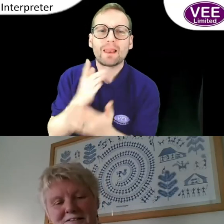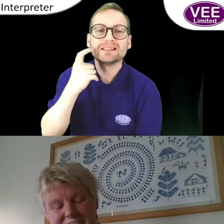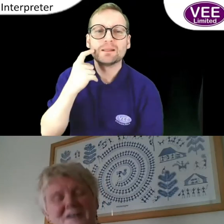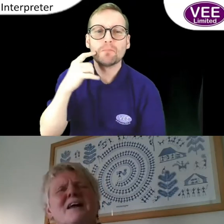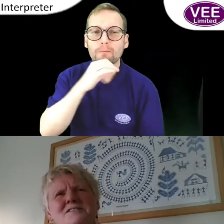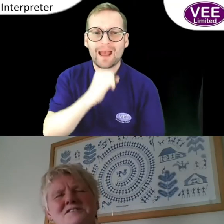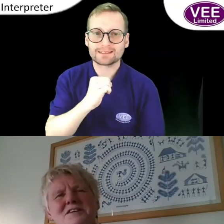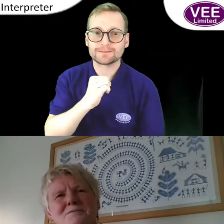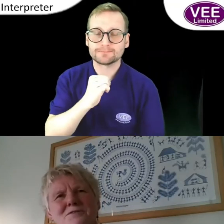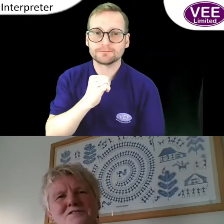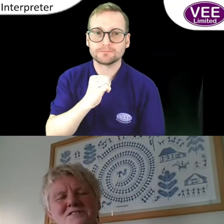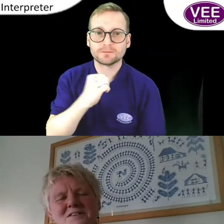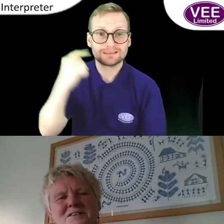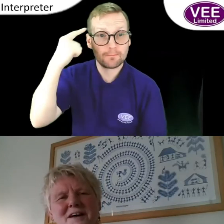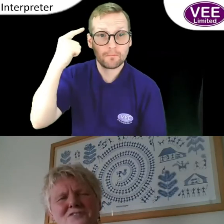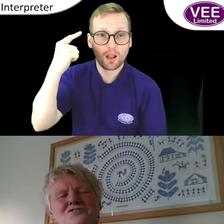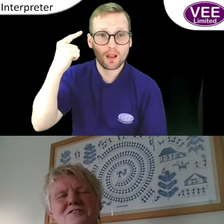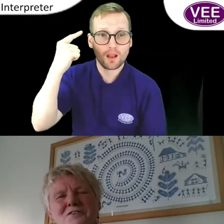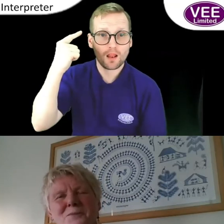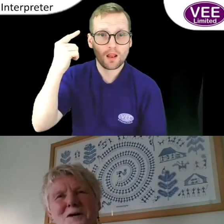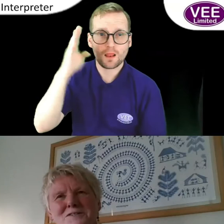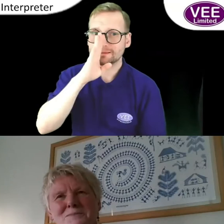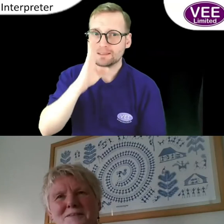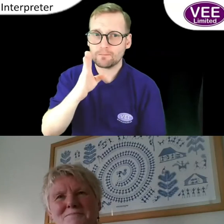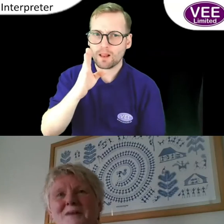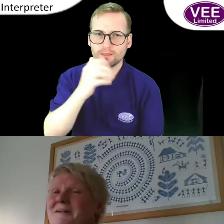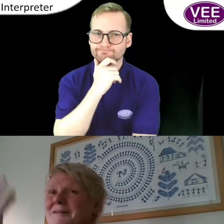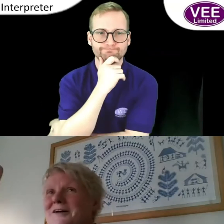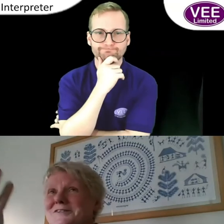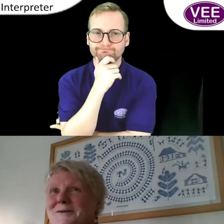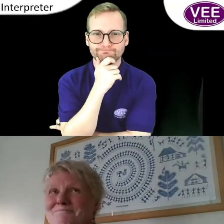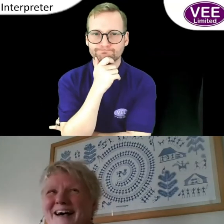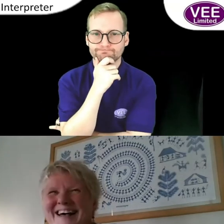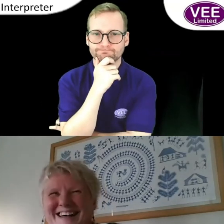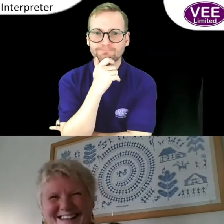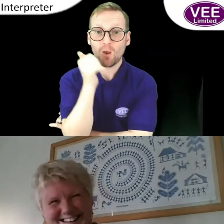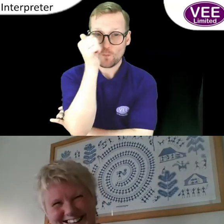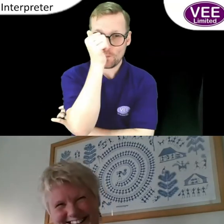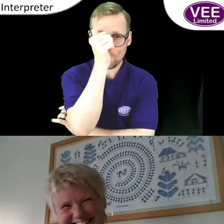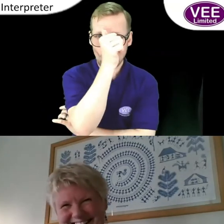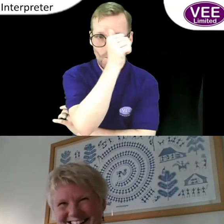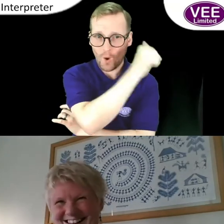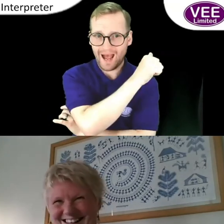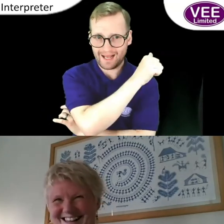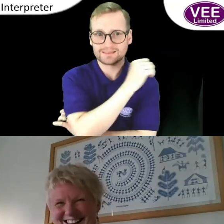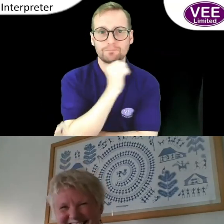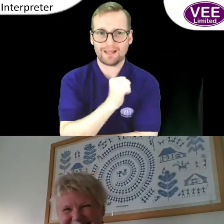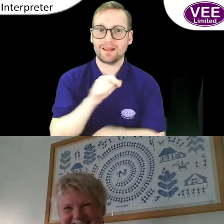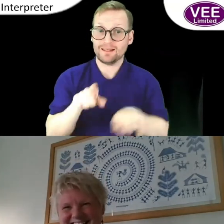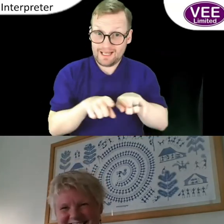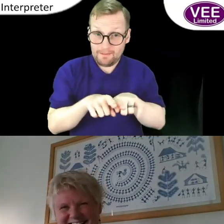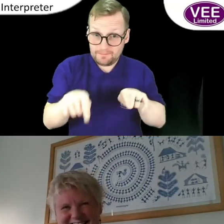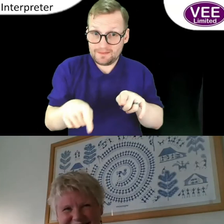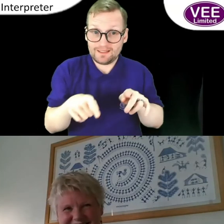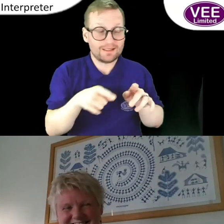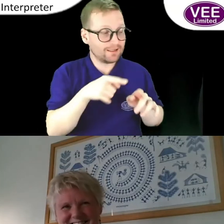and then realized he was actually a very wise man, like Issam. Thank you, Jill. But it's equally, if